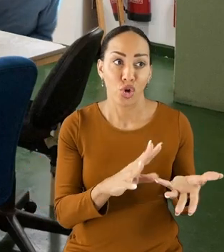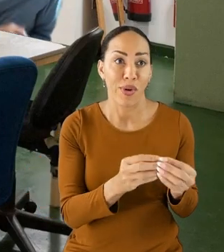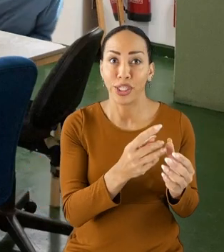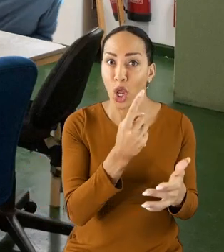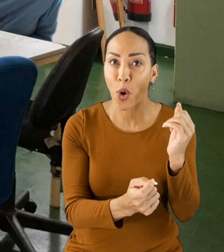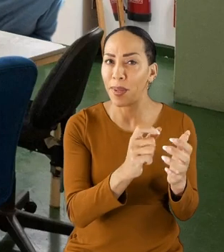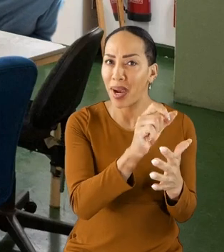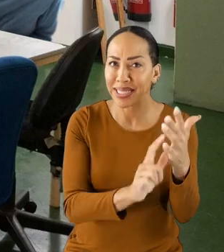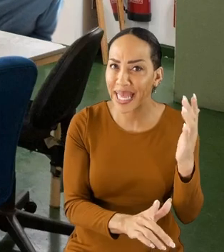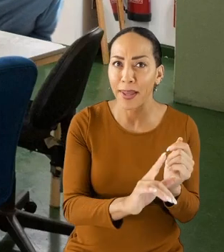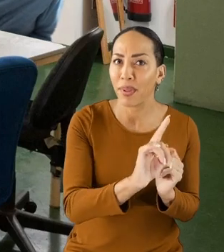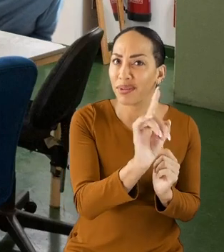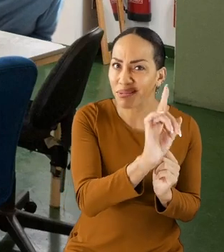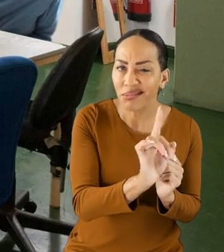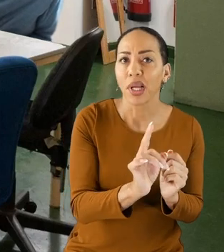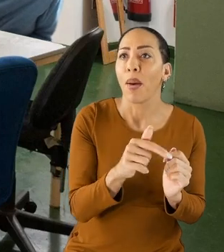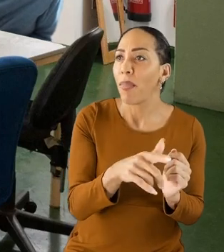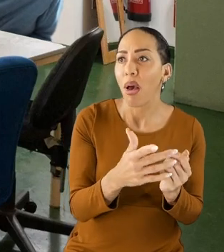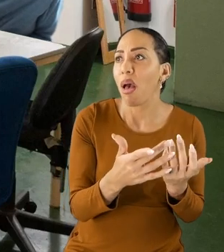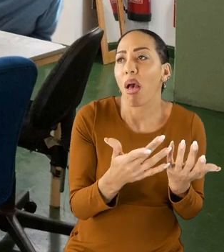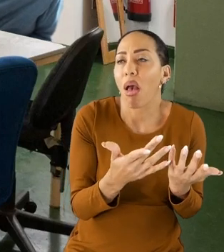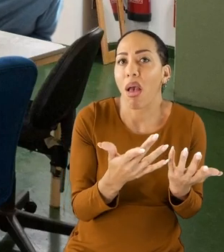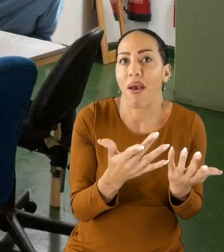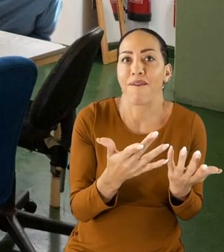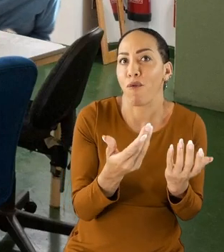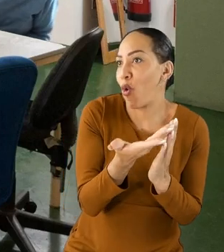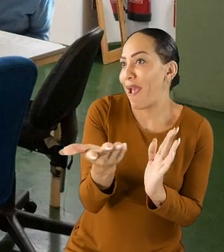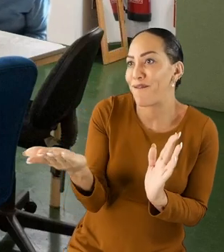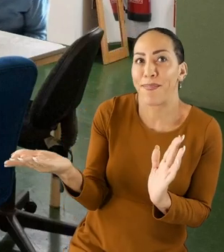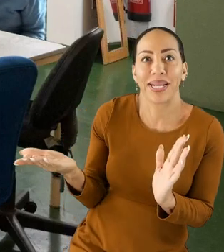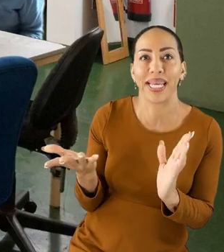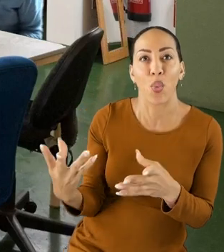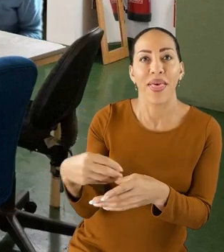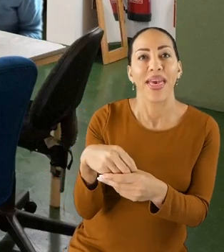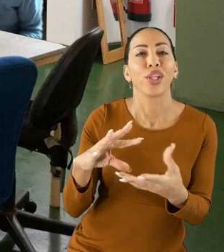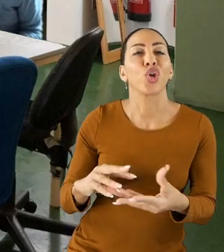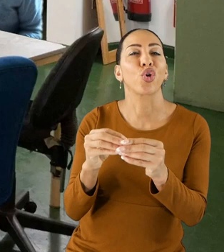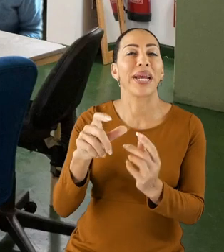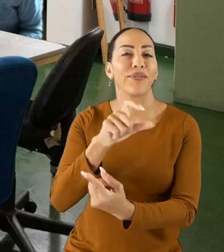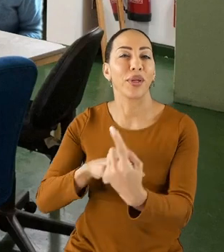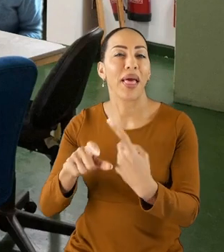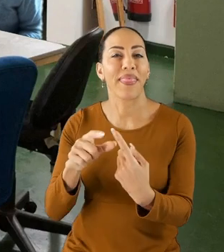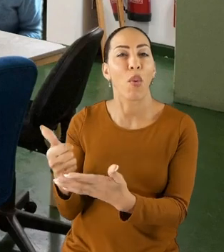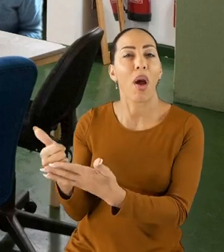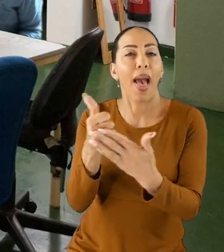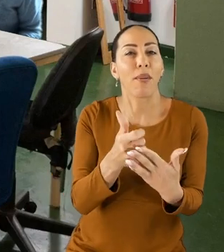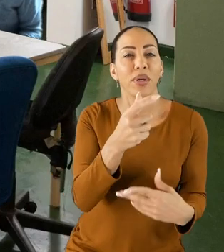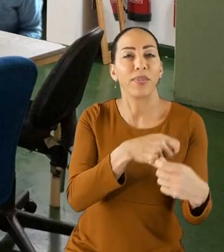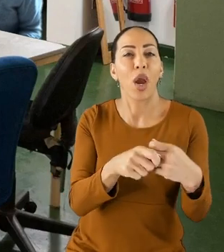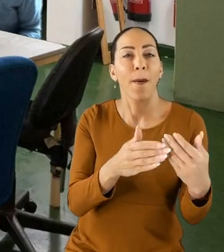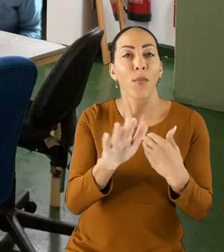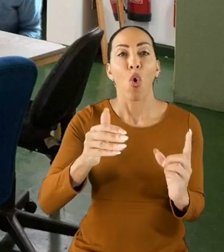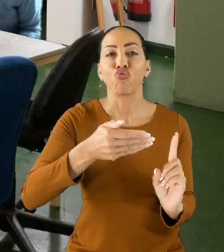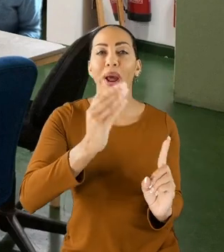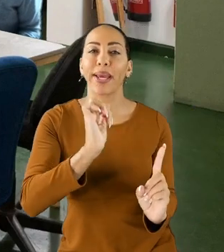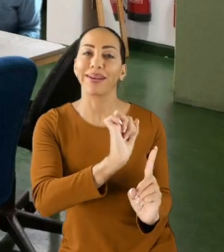not just by disabled people, but by a whole mm-hmm. creative community. Mm-hmm. I think actually leading the way with that sort of work will help